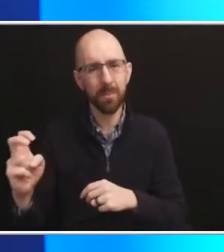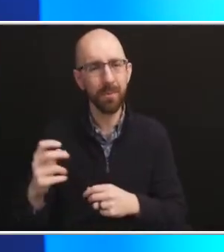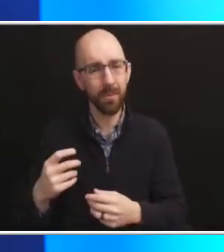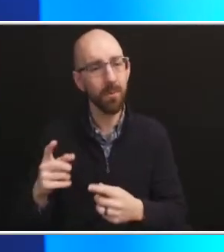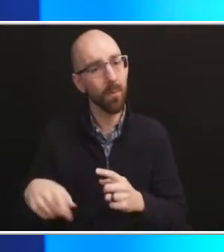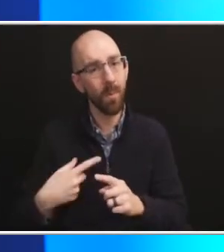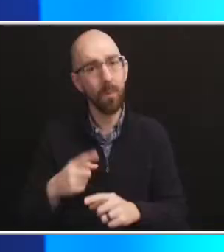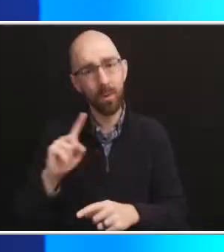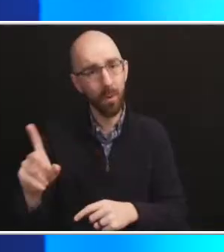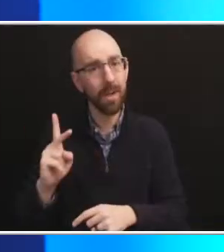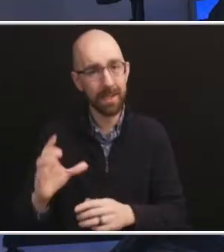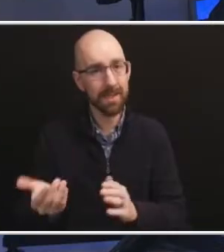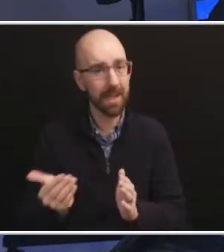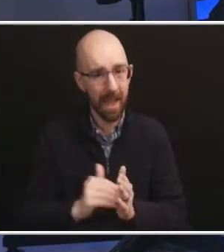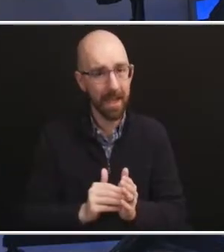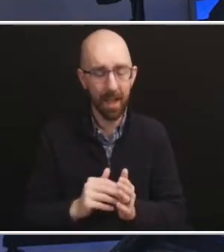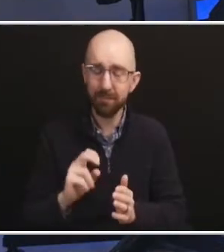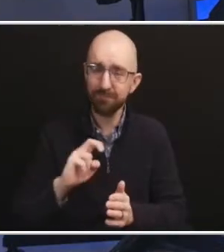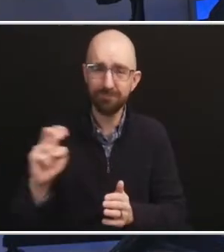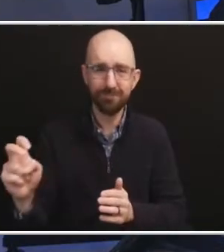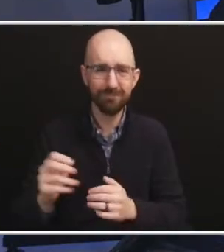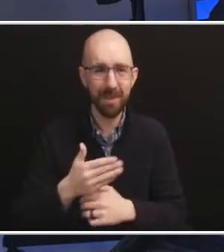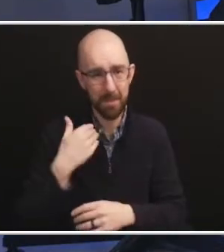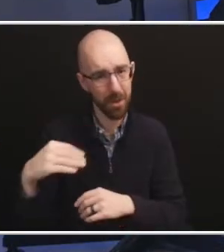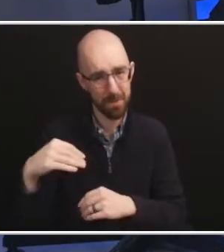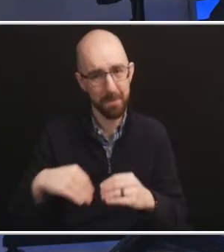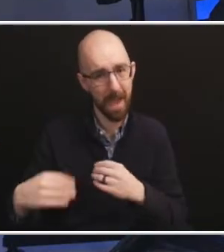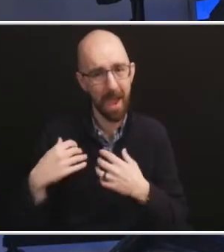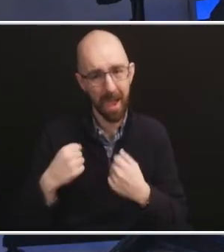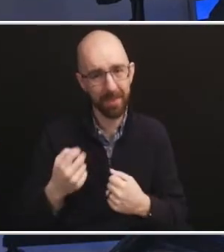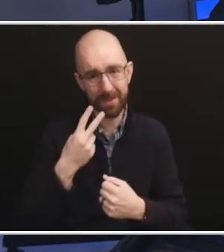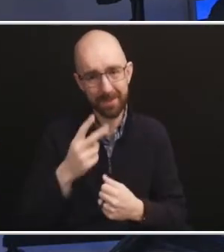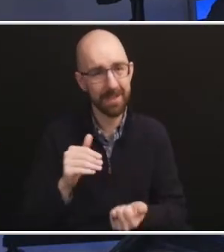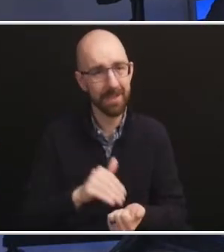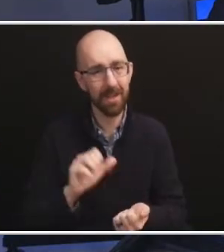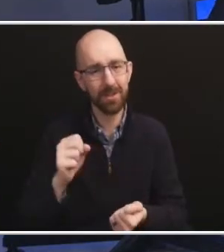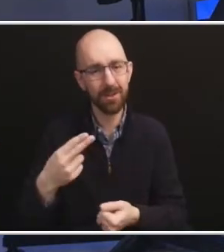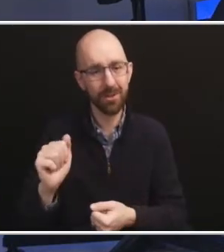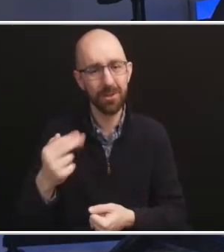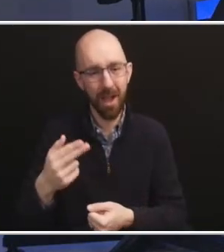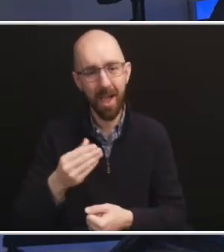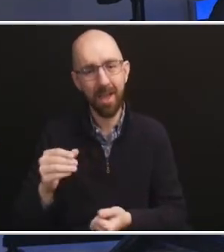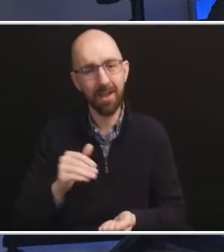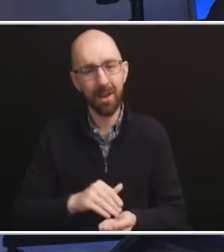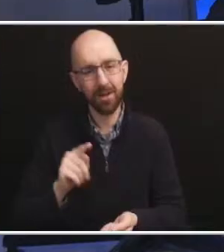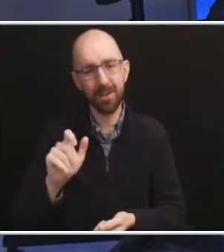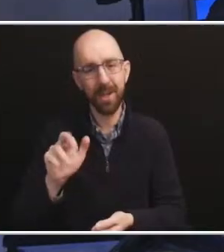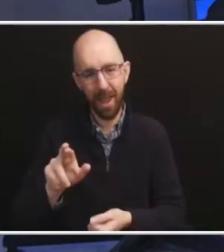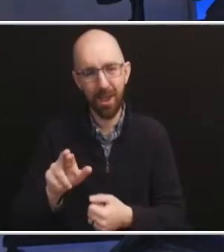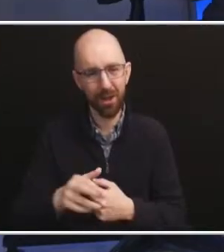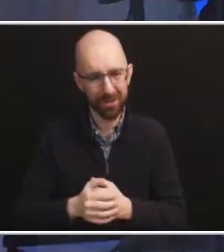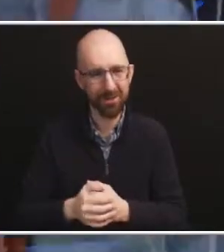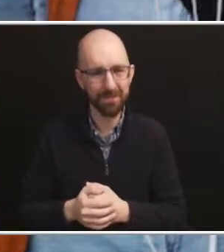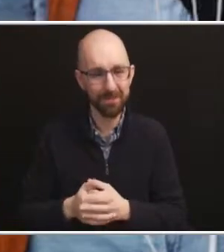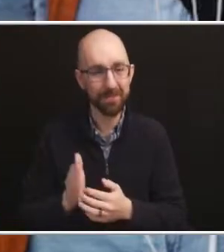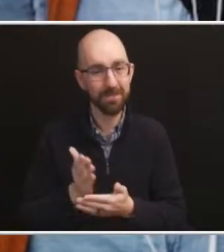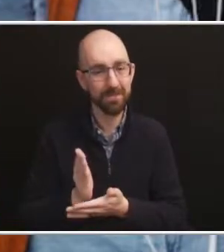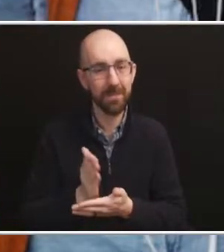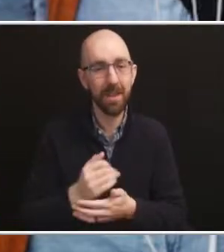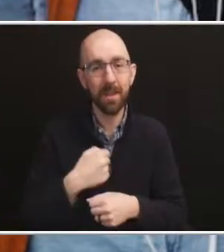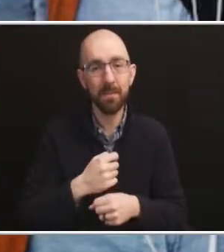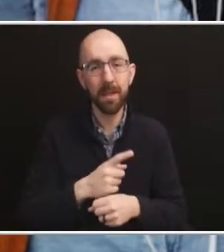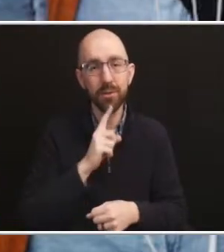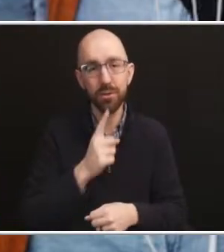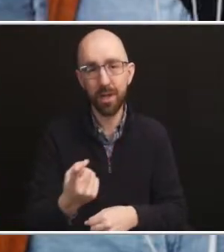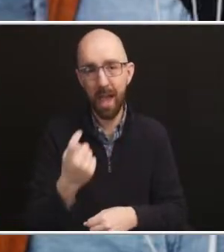good. You better have packed something healthy to come see Dr. Shaw and Dr. Taylor. Yes. Good. All right, well, be sure to ask your questions. Use the